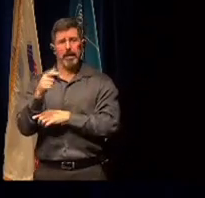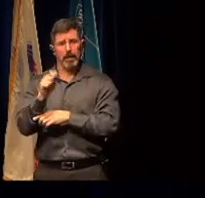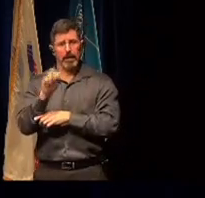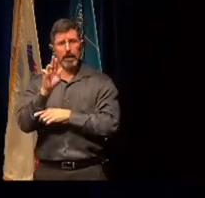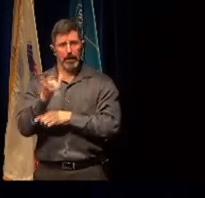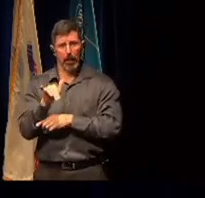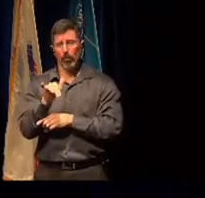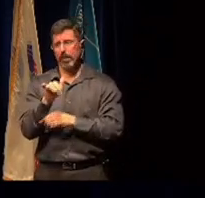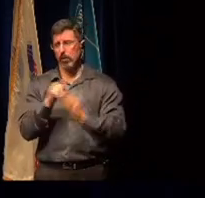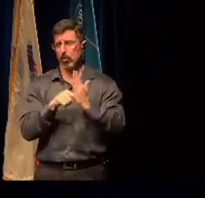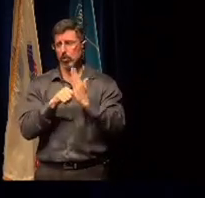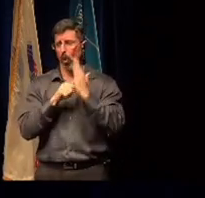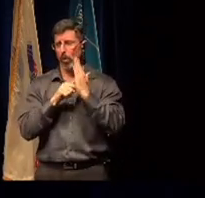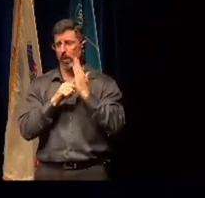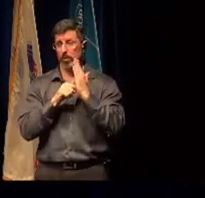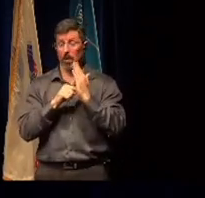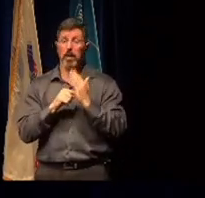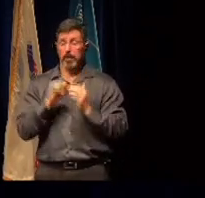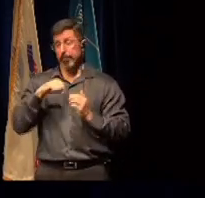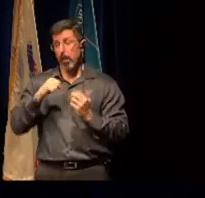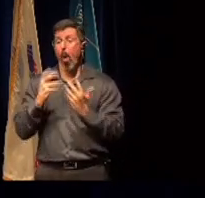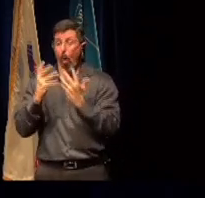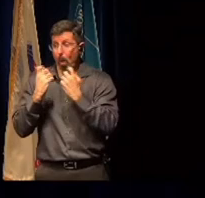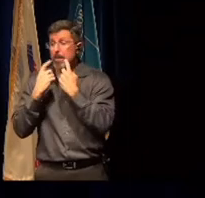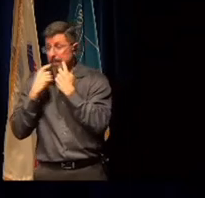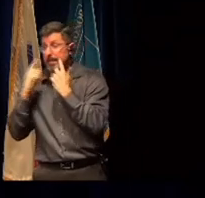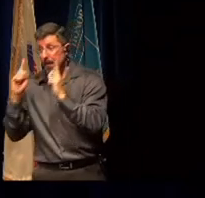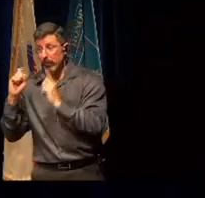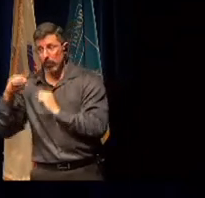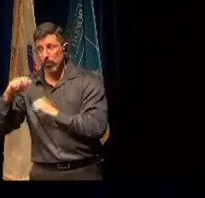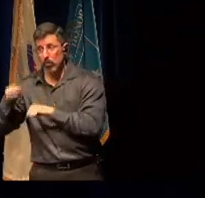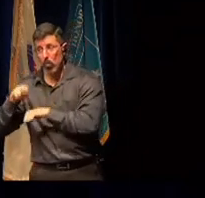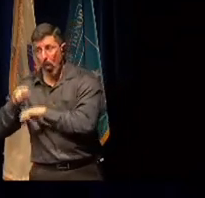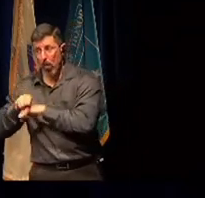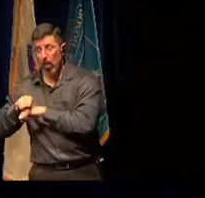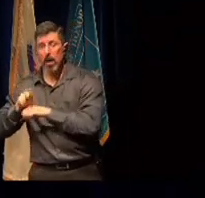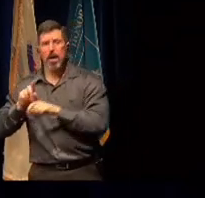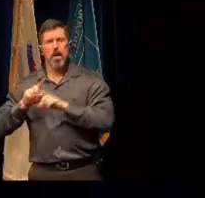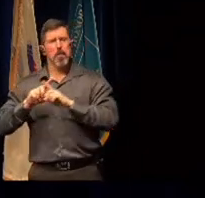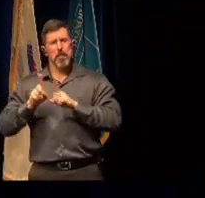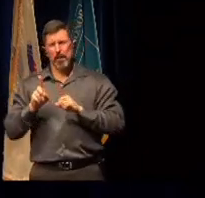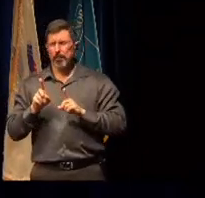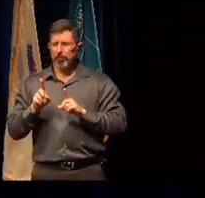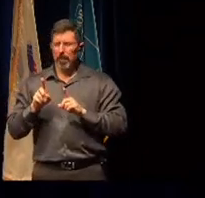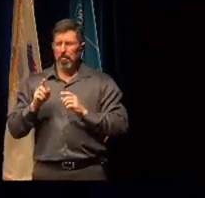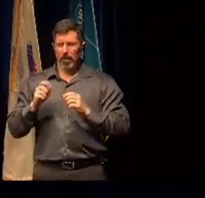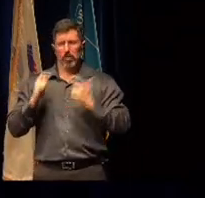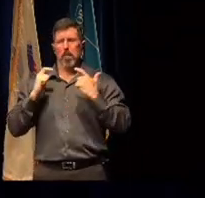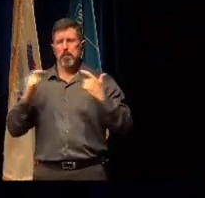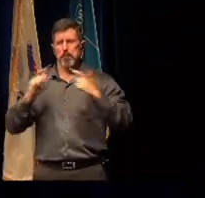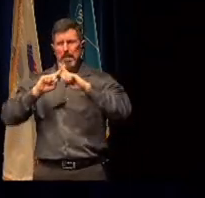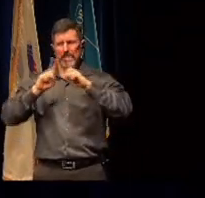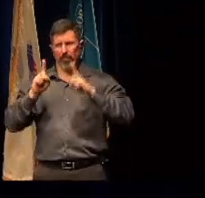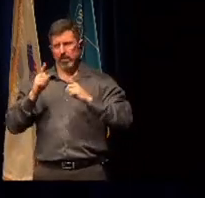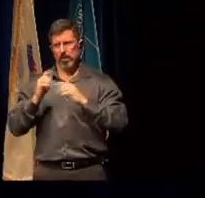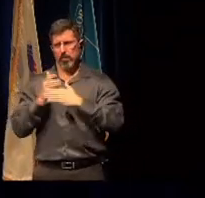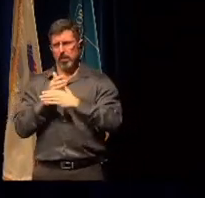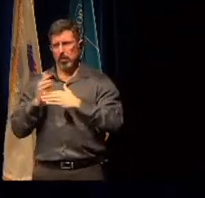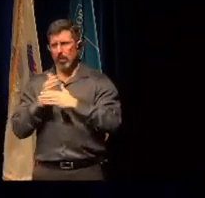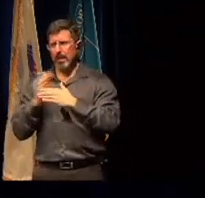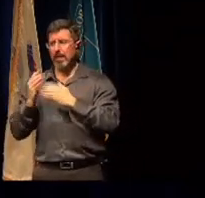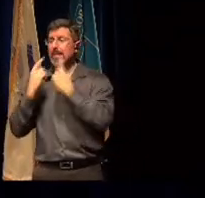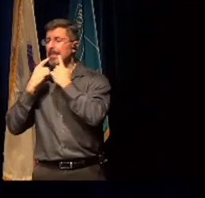that while it's normal to want to be successful in life, there is a huge difference between a successful life and a life of